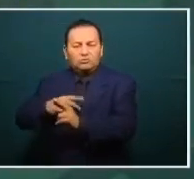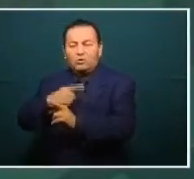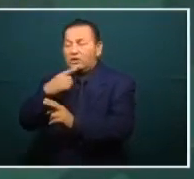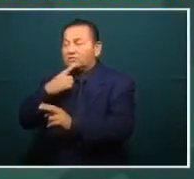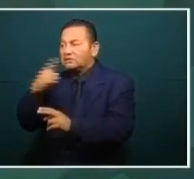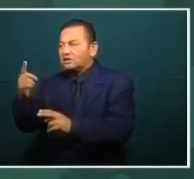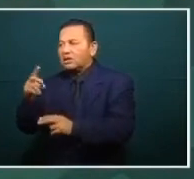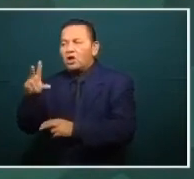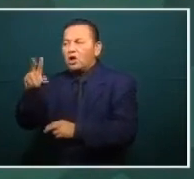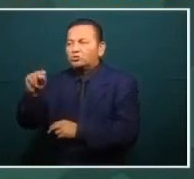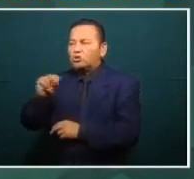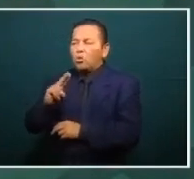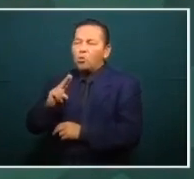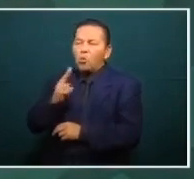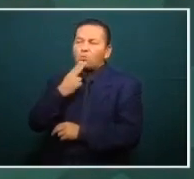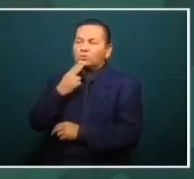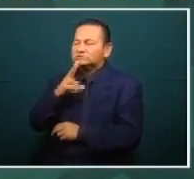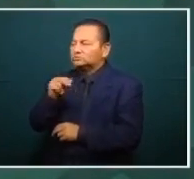respect,